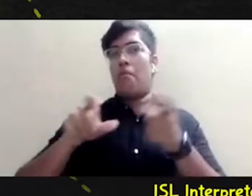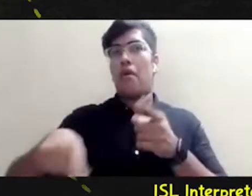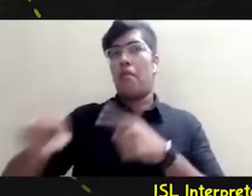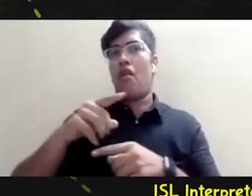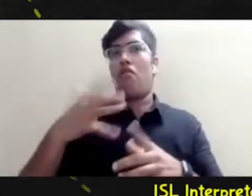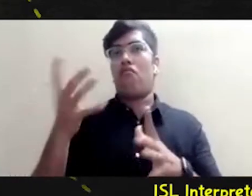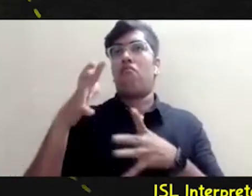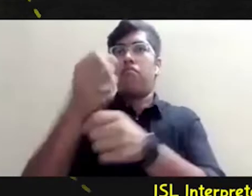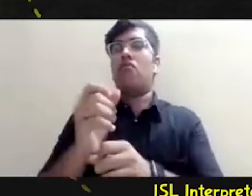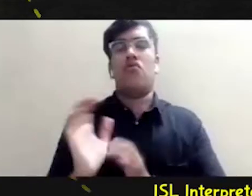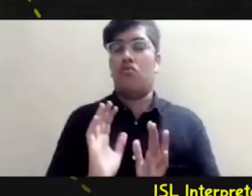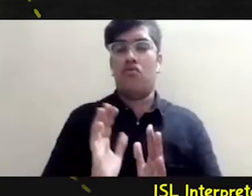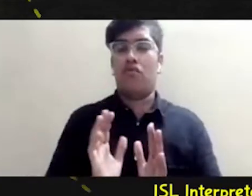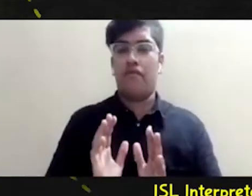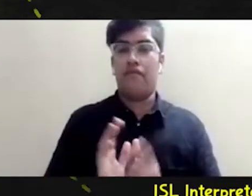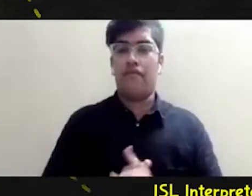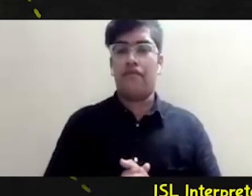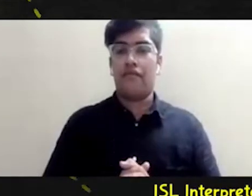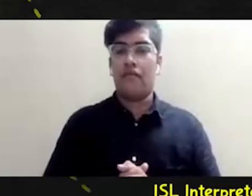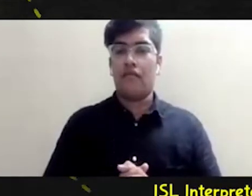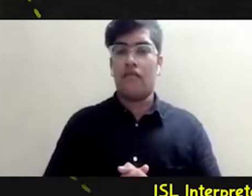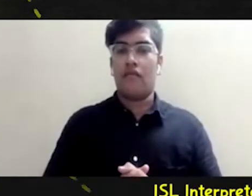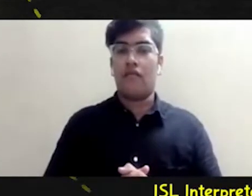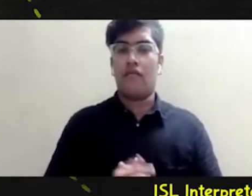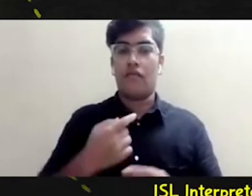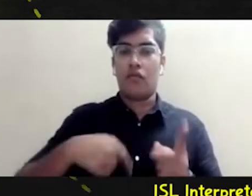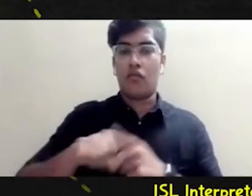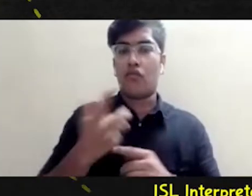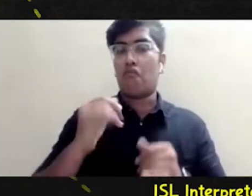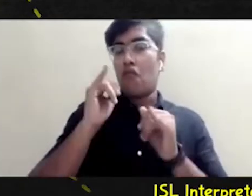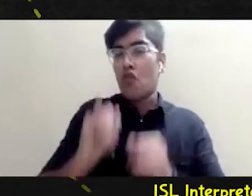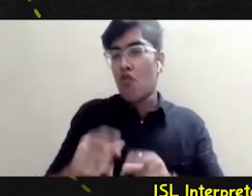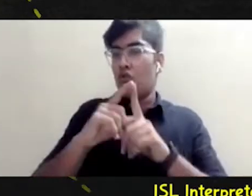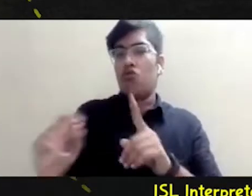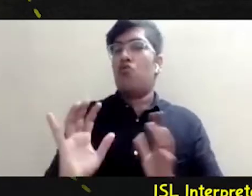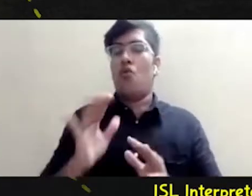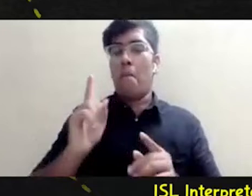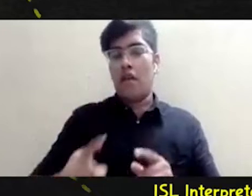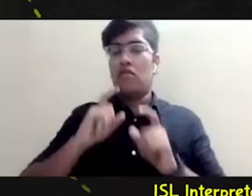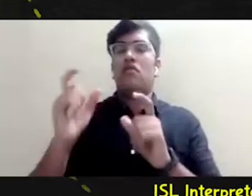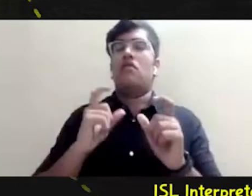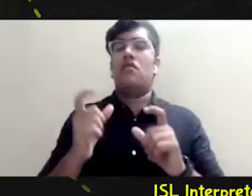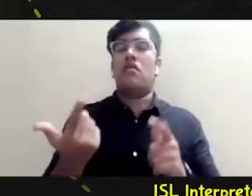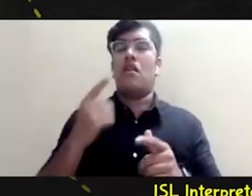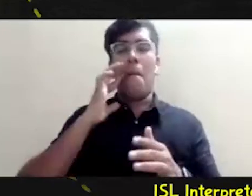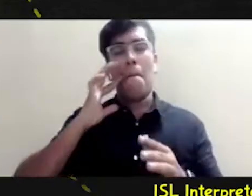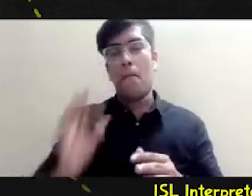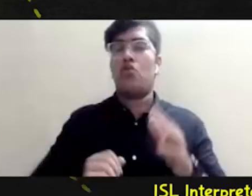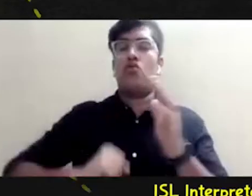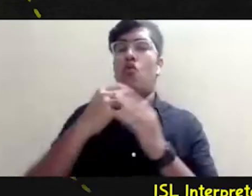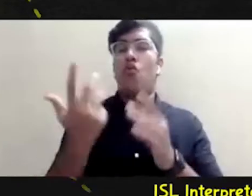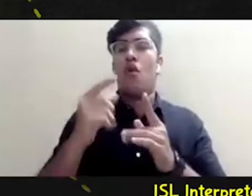itself. So, or doing something wrong with the community also may happen. So I think very important to have the